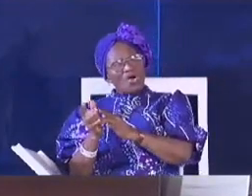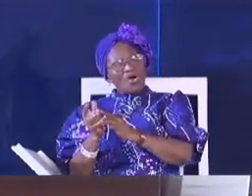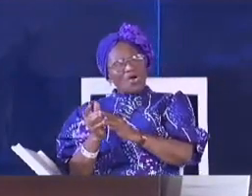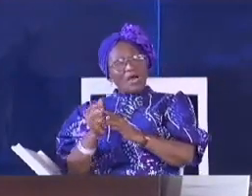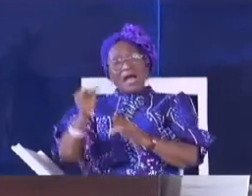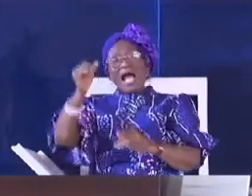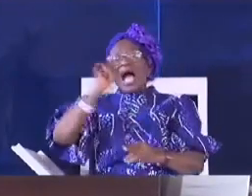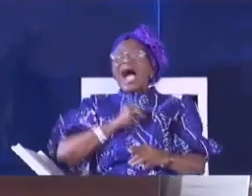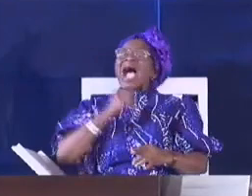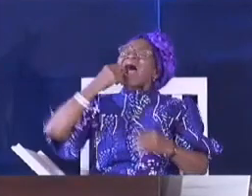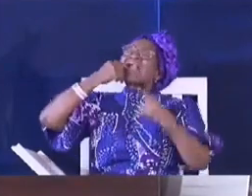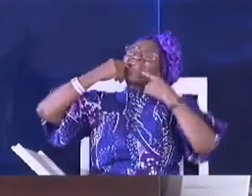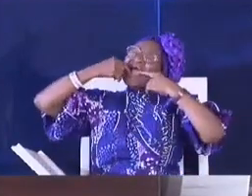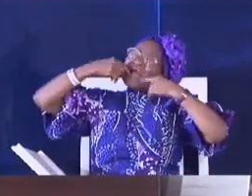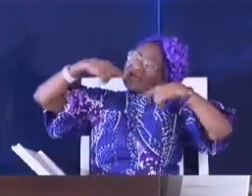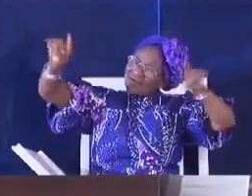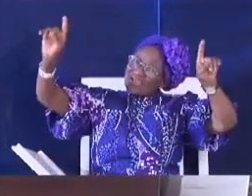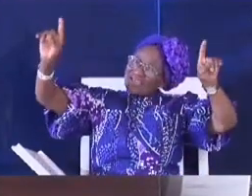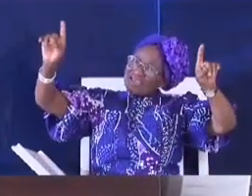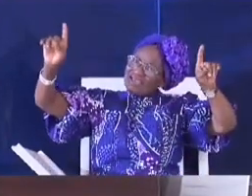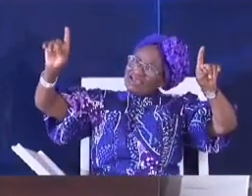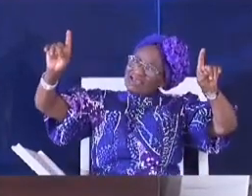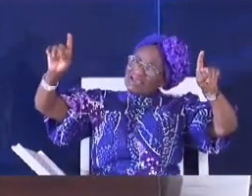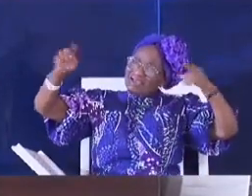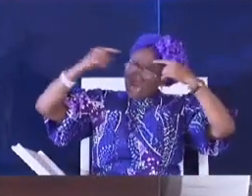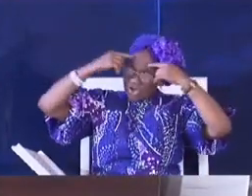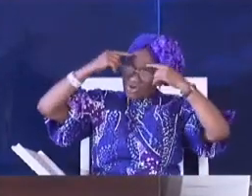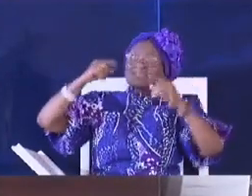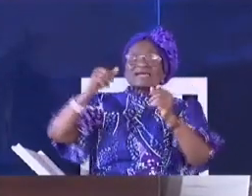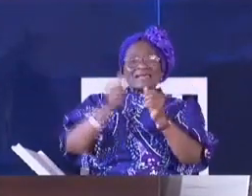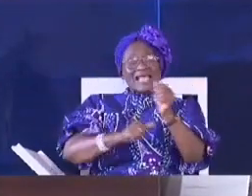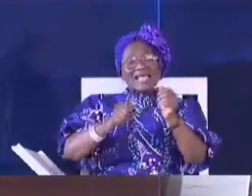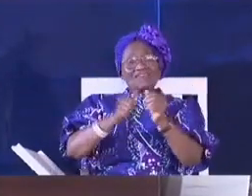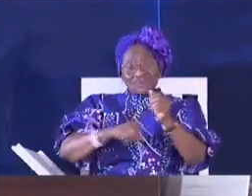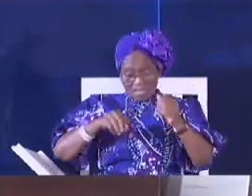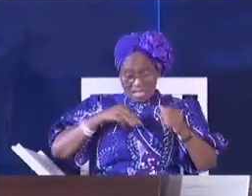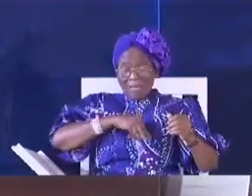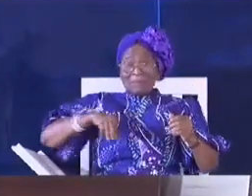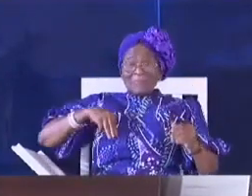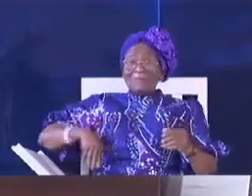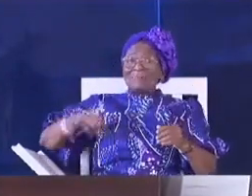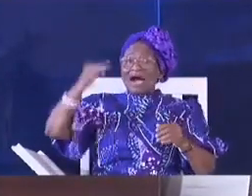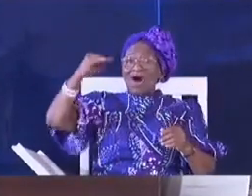I decree concerning every member of my family,